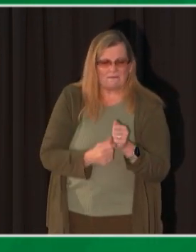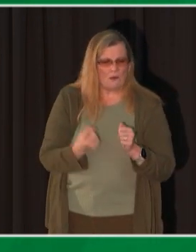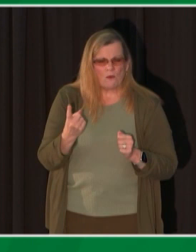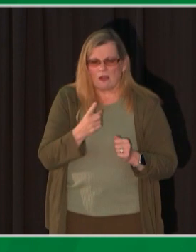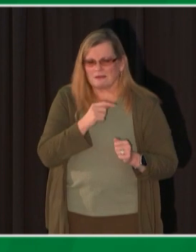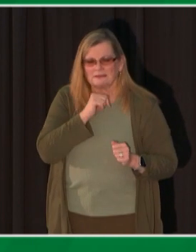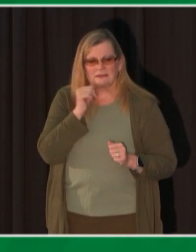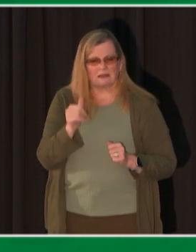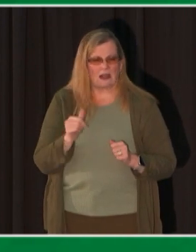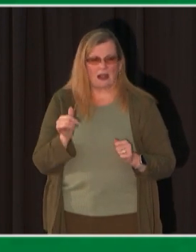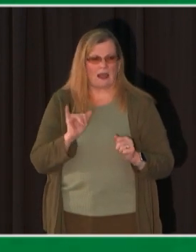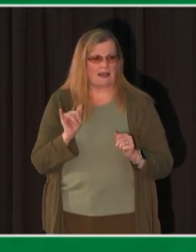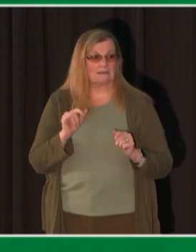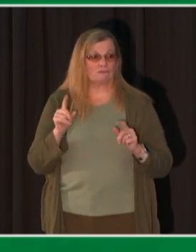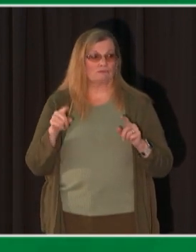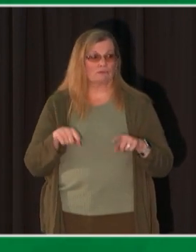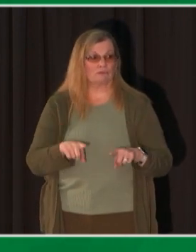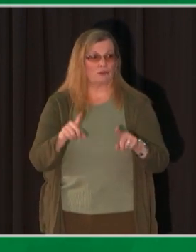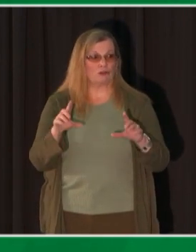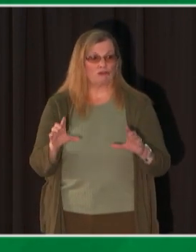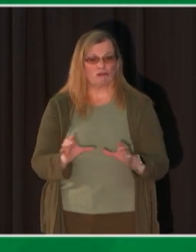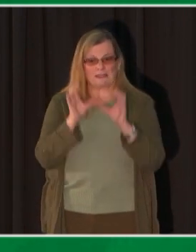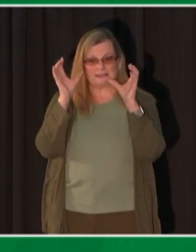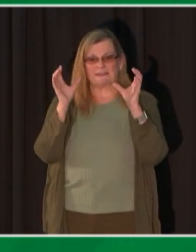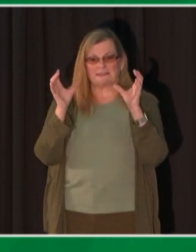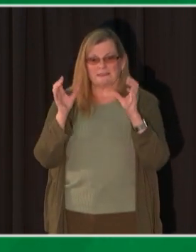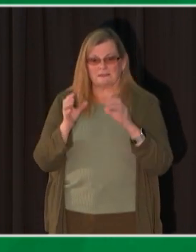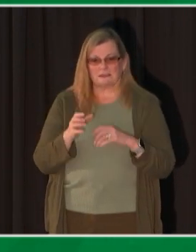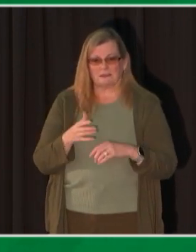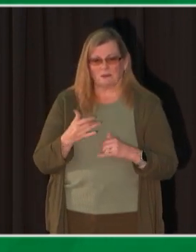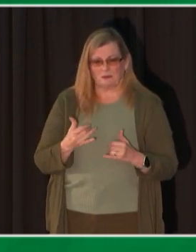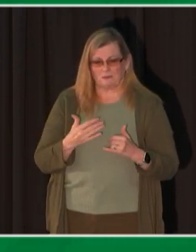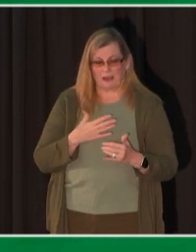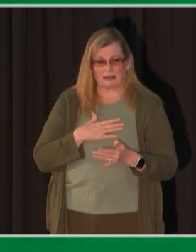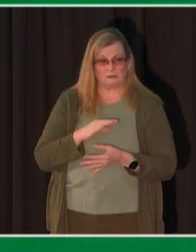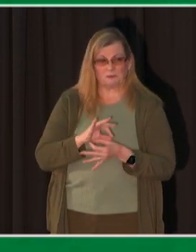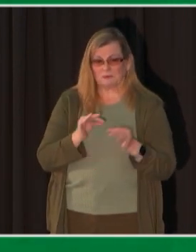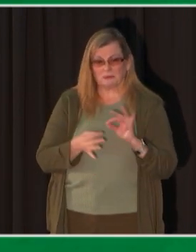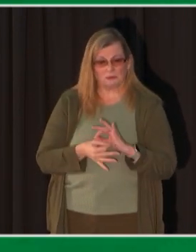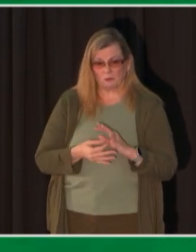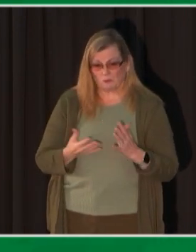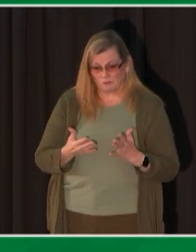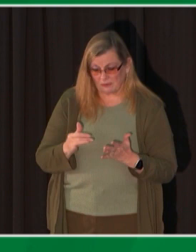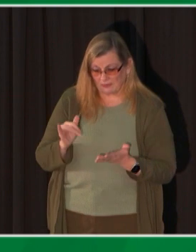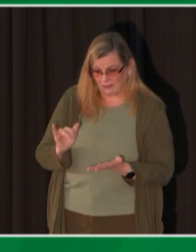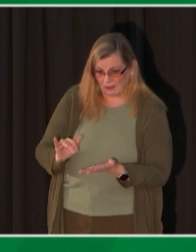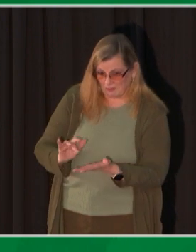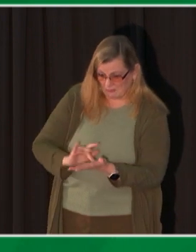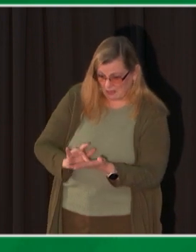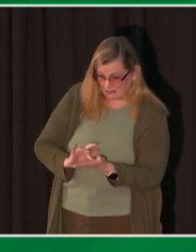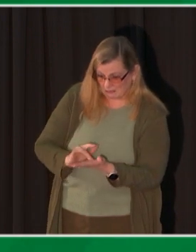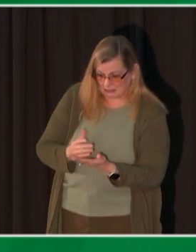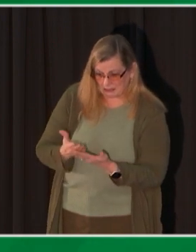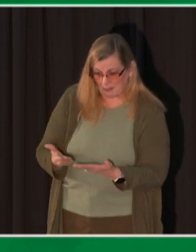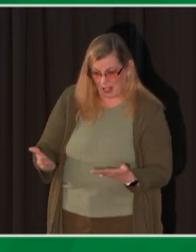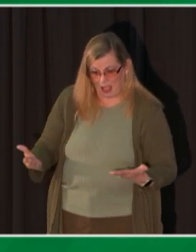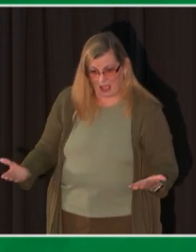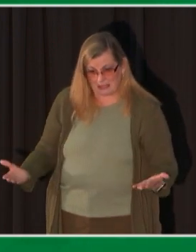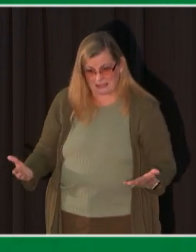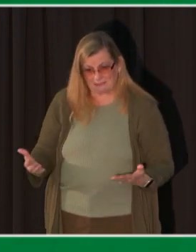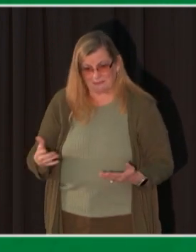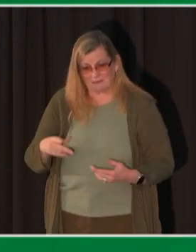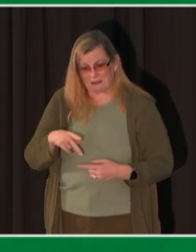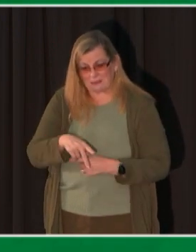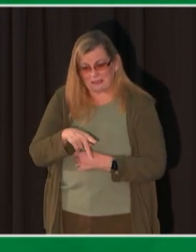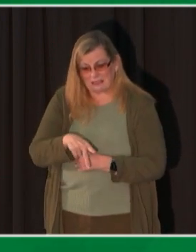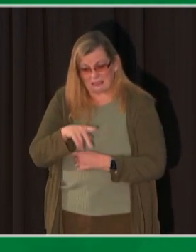crisis. And we even interpret that to mean that these medical supply chains of personal protective equipment have to